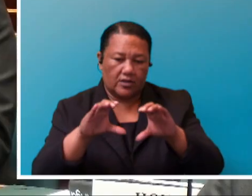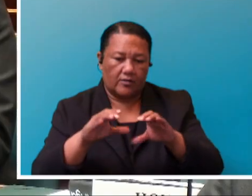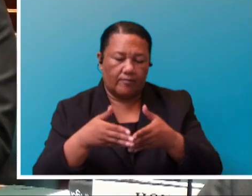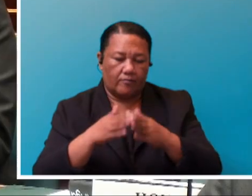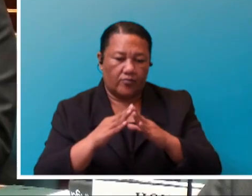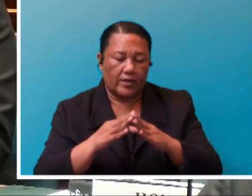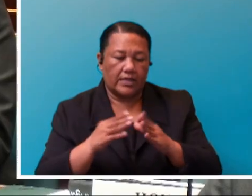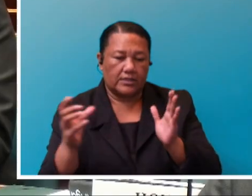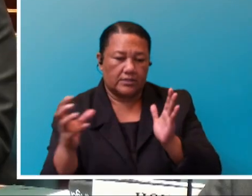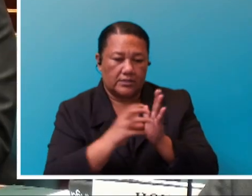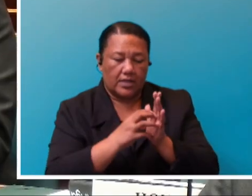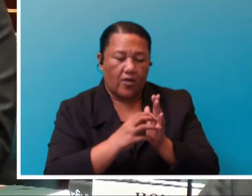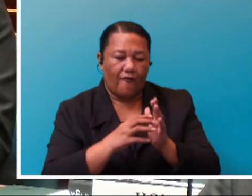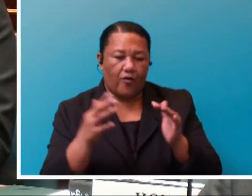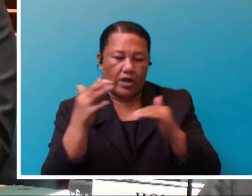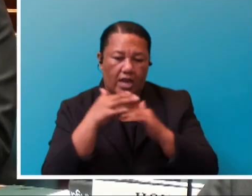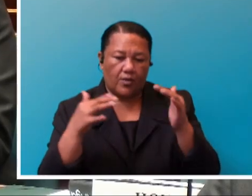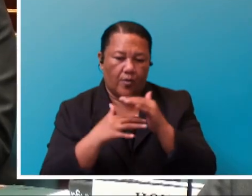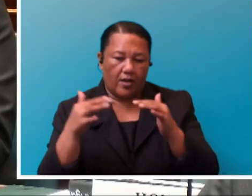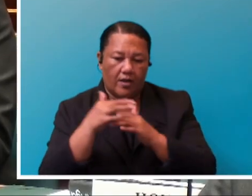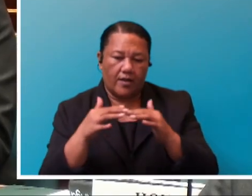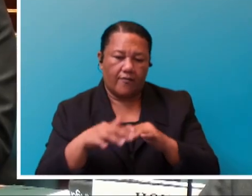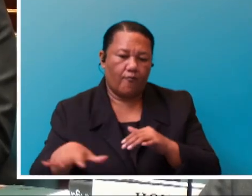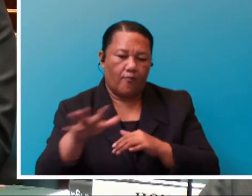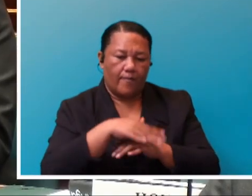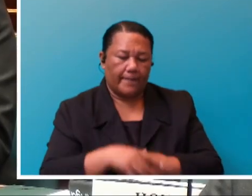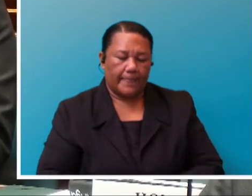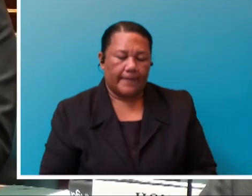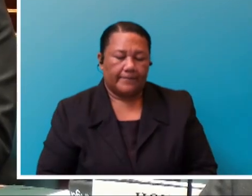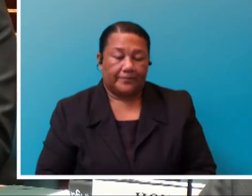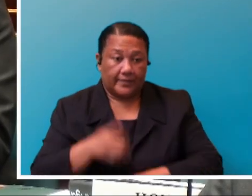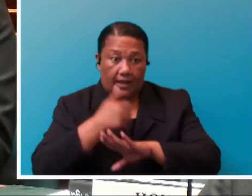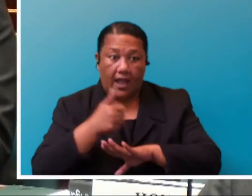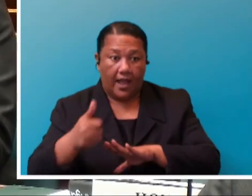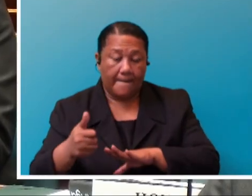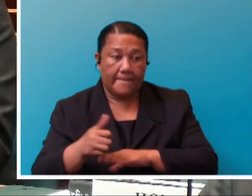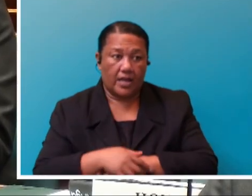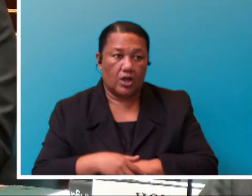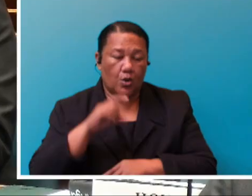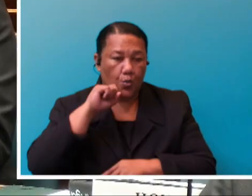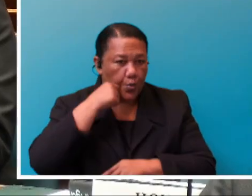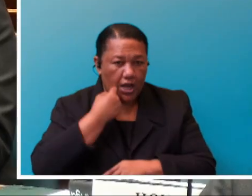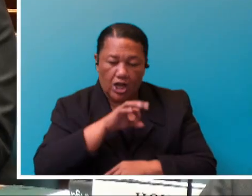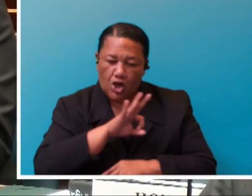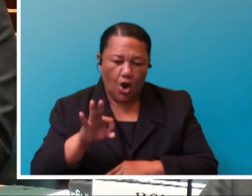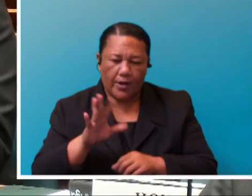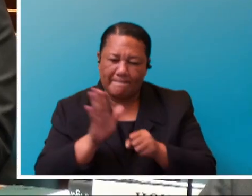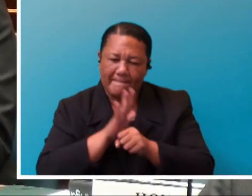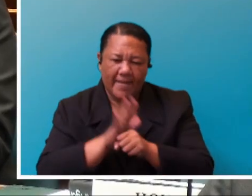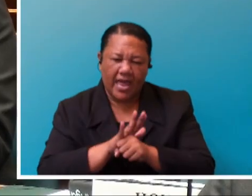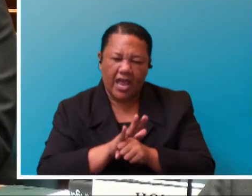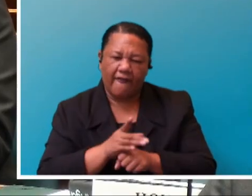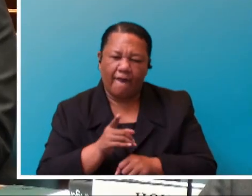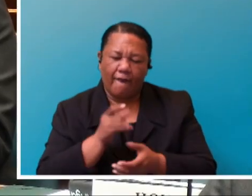new railway networks. Mr. Speaker, this government will not make a hollow promises, will not rush into